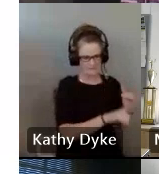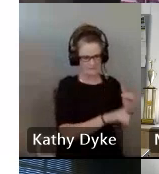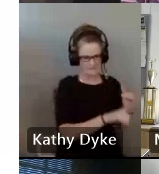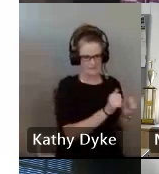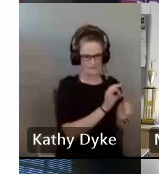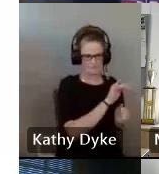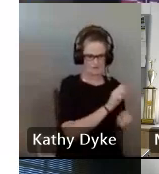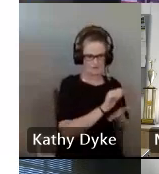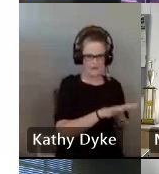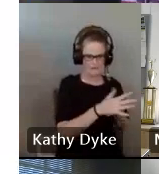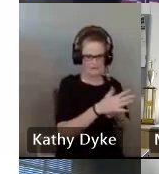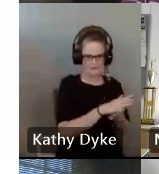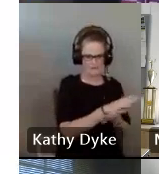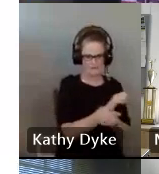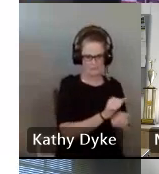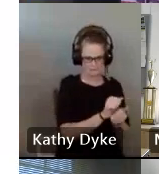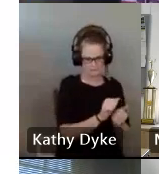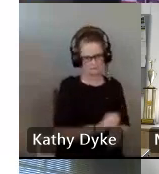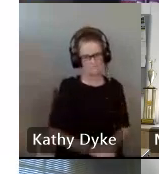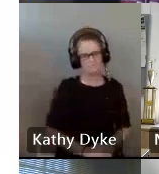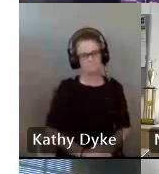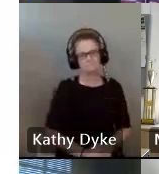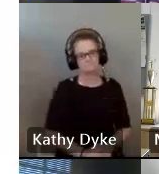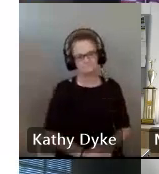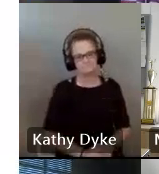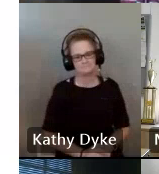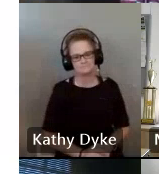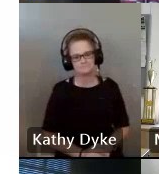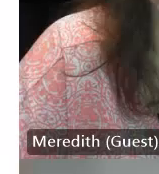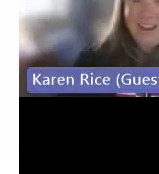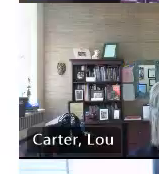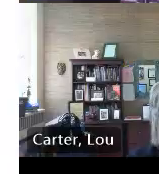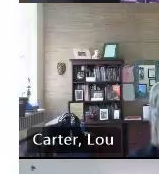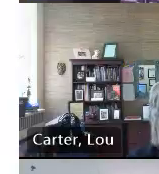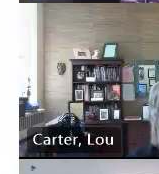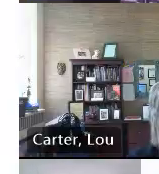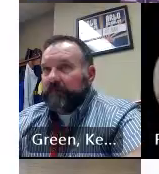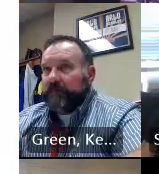So thank you for the information. Absolutely. And I mean,